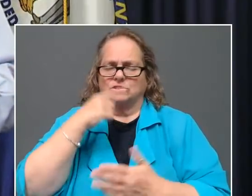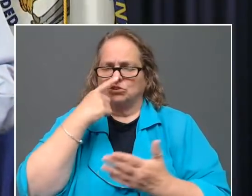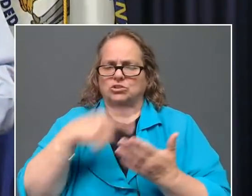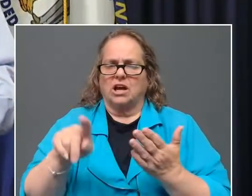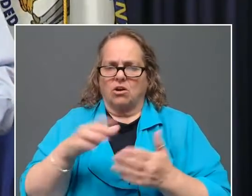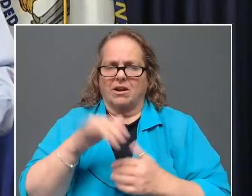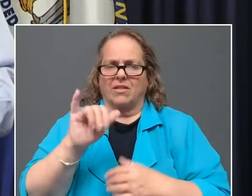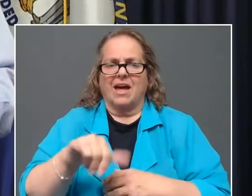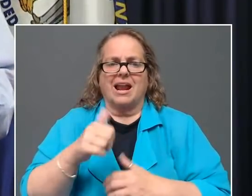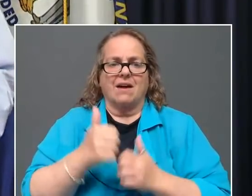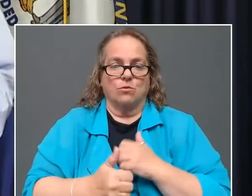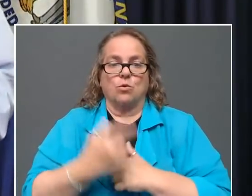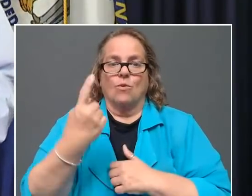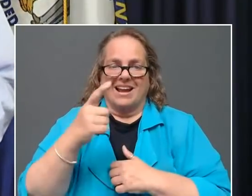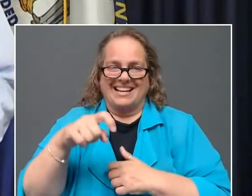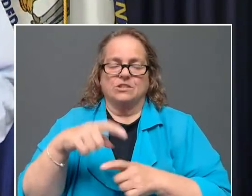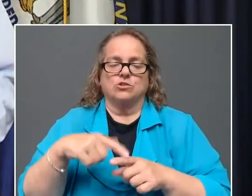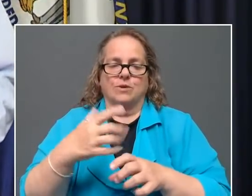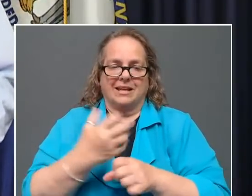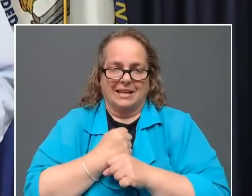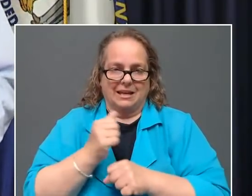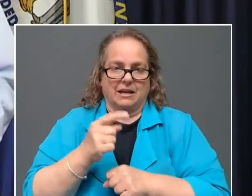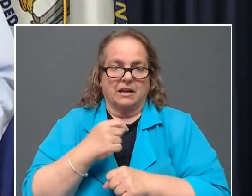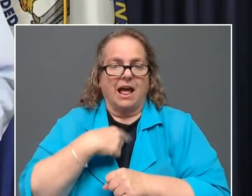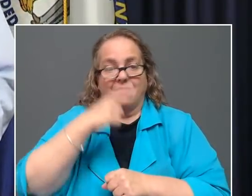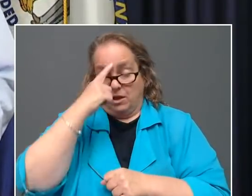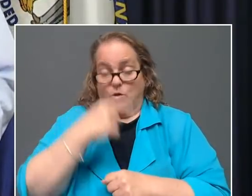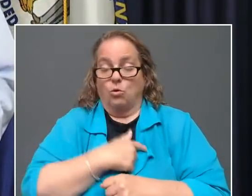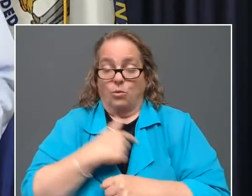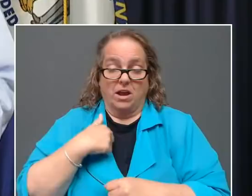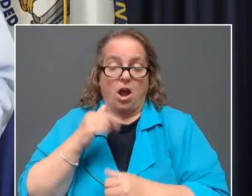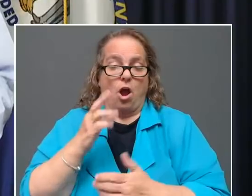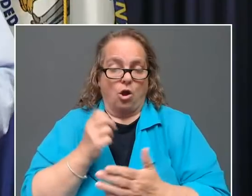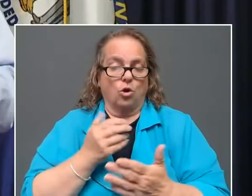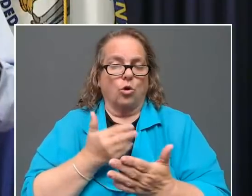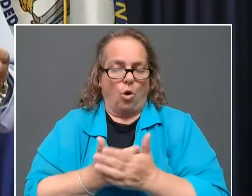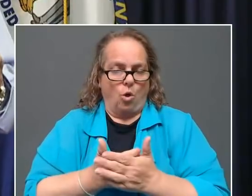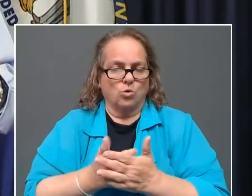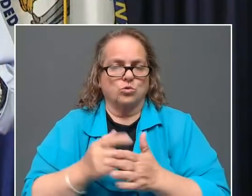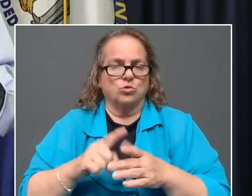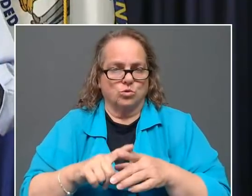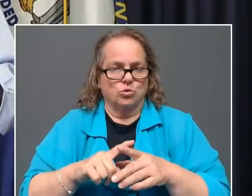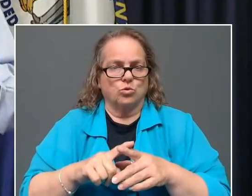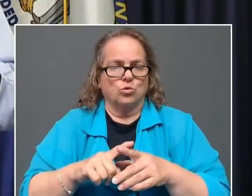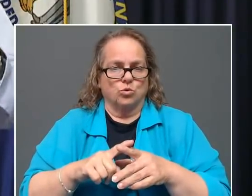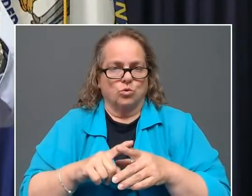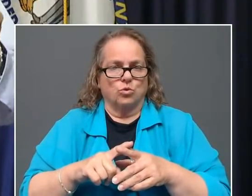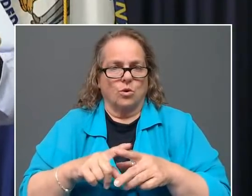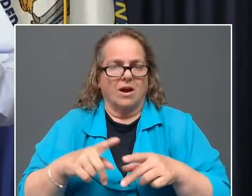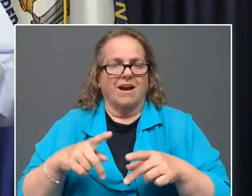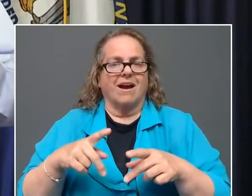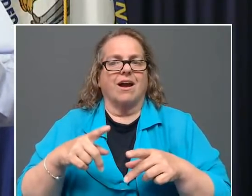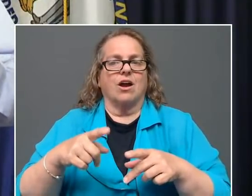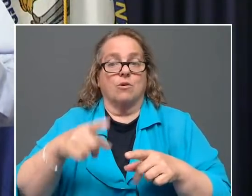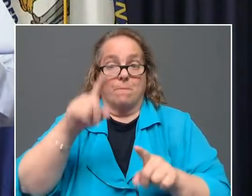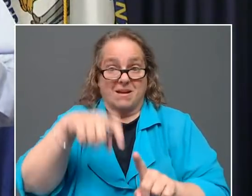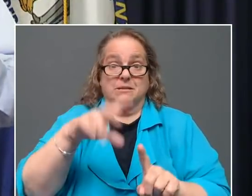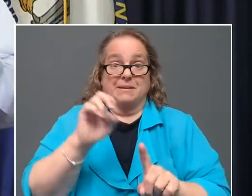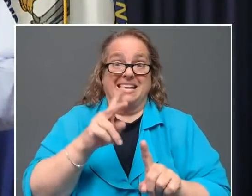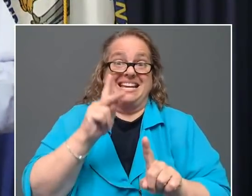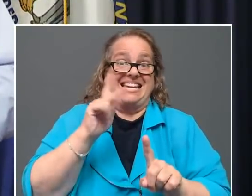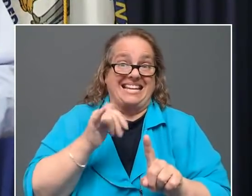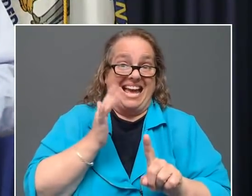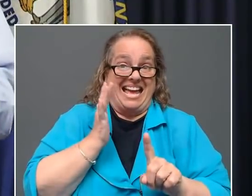get vaccinated. We think we're close to lifting residency, say from those